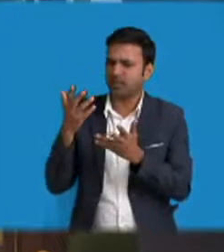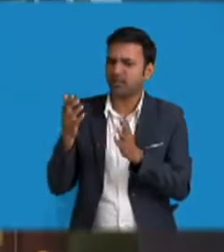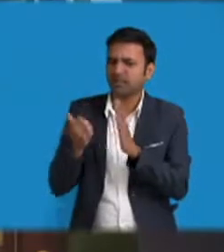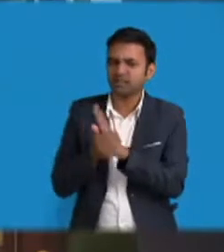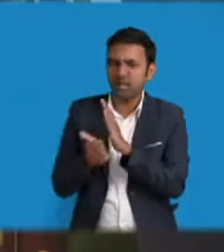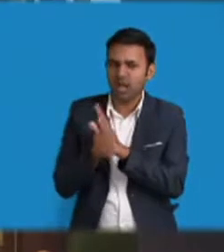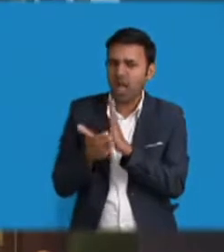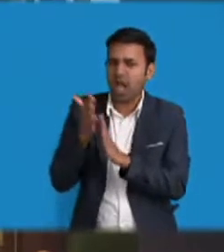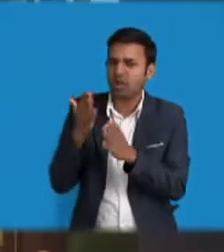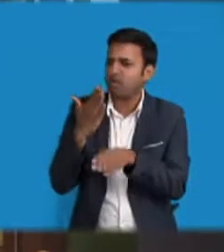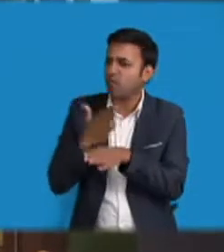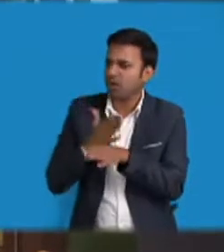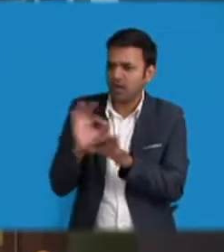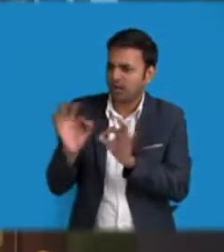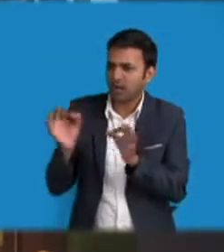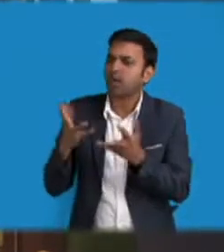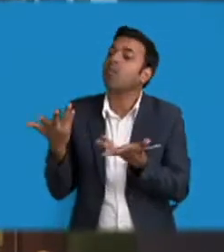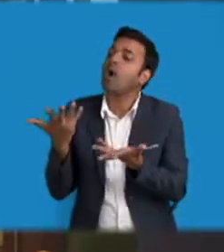Wait.